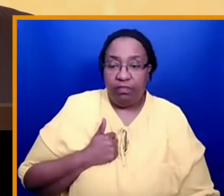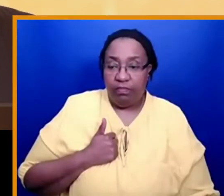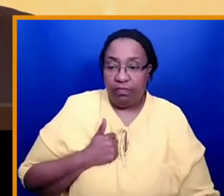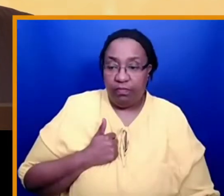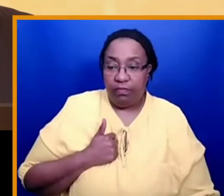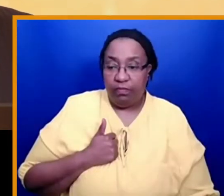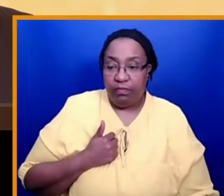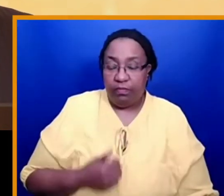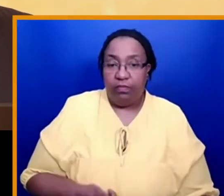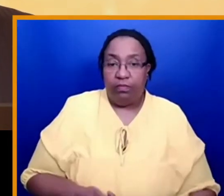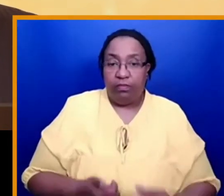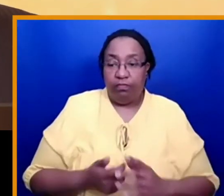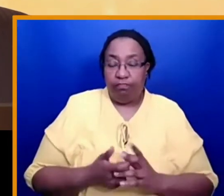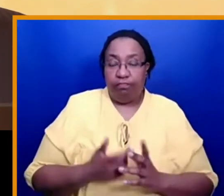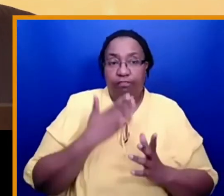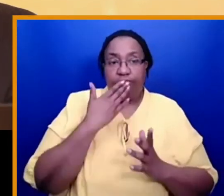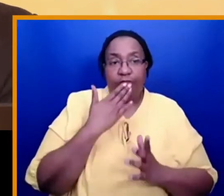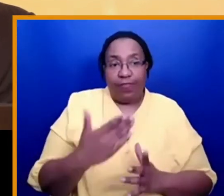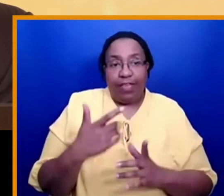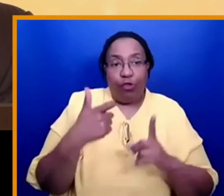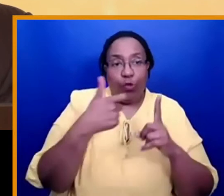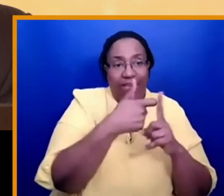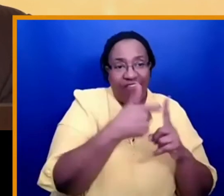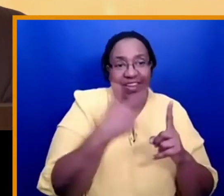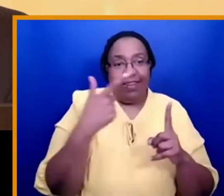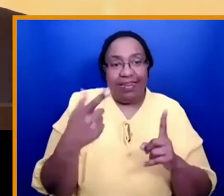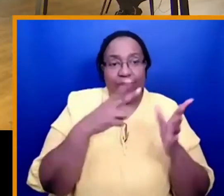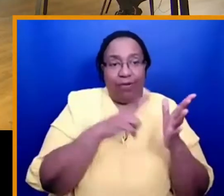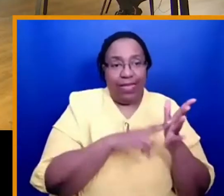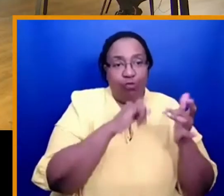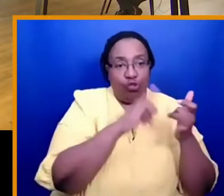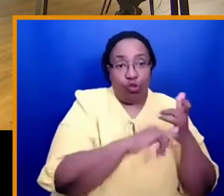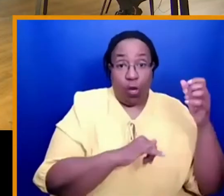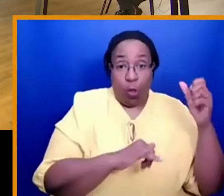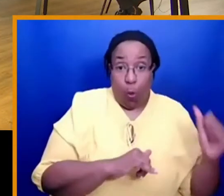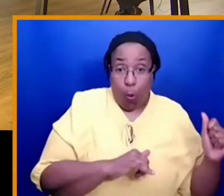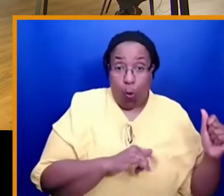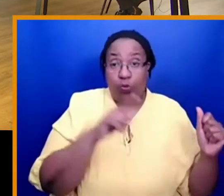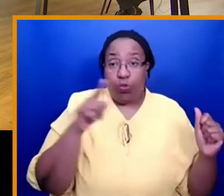Neil Stockley, please, to stand by? And I now call Oliver Jones-Lyons from Gateshead.